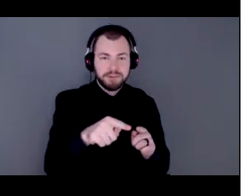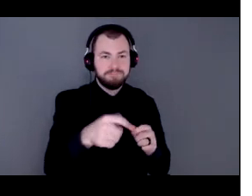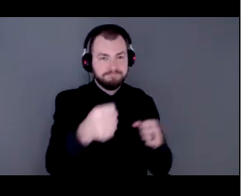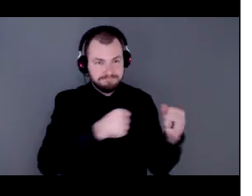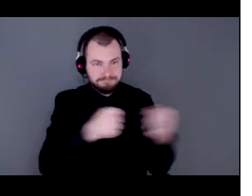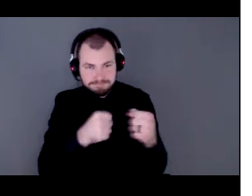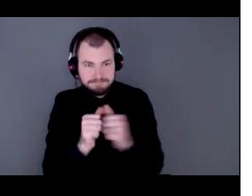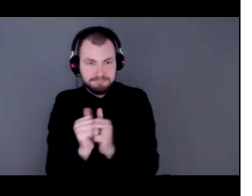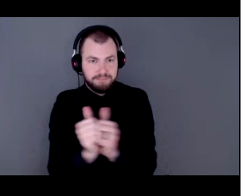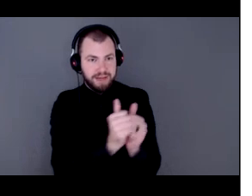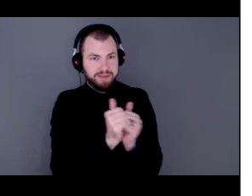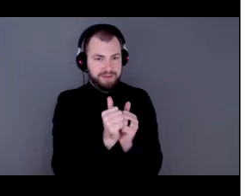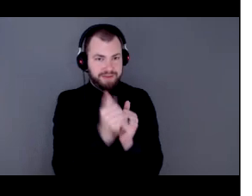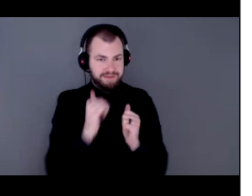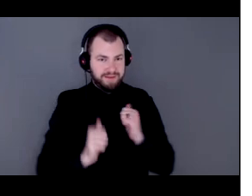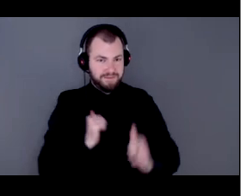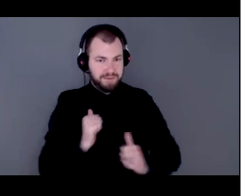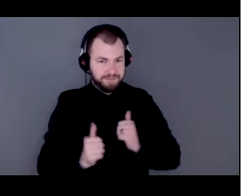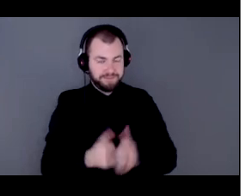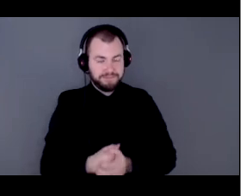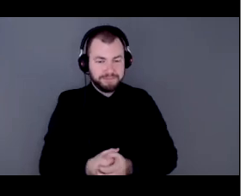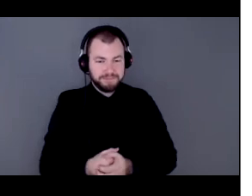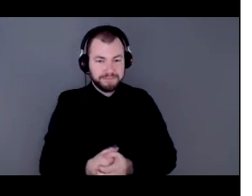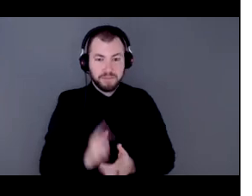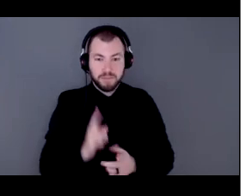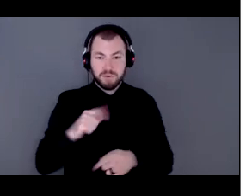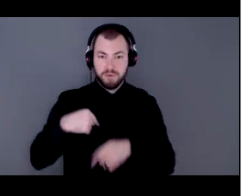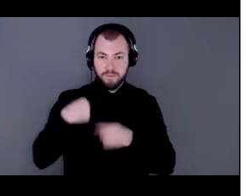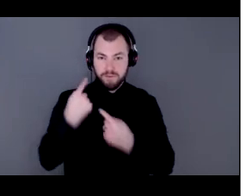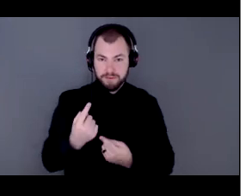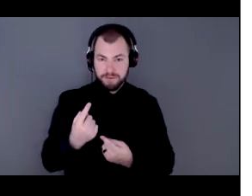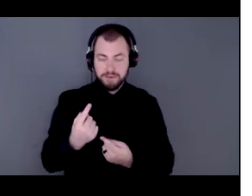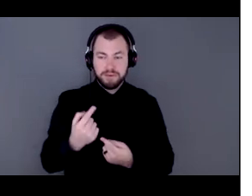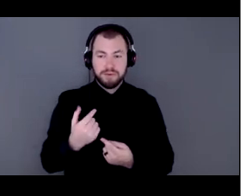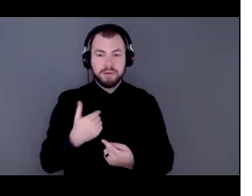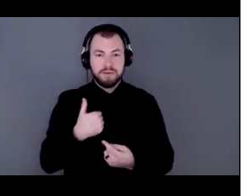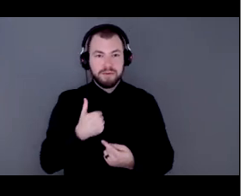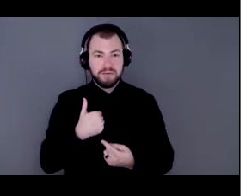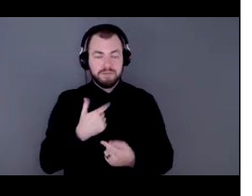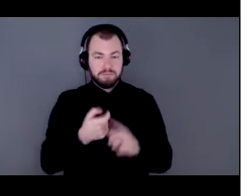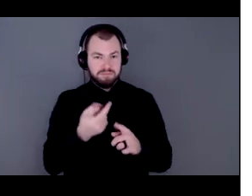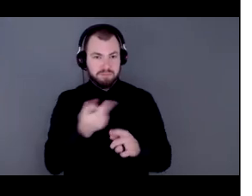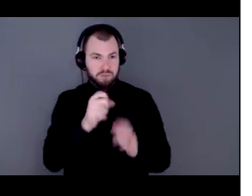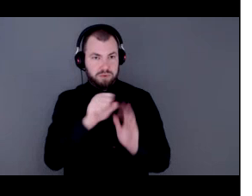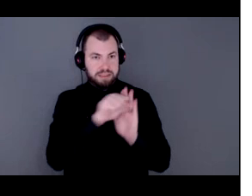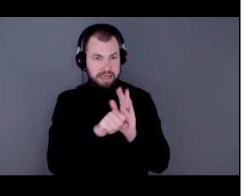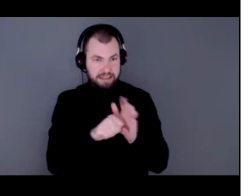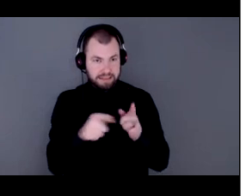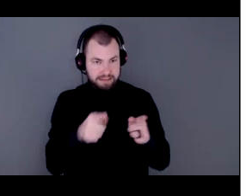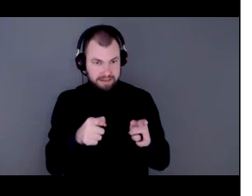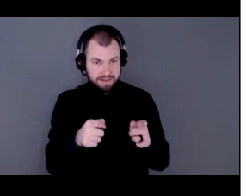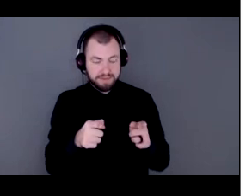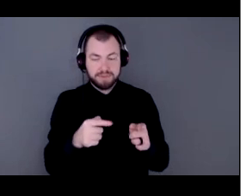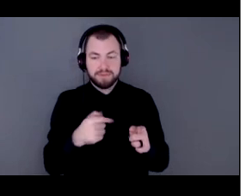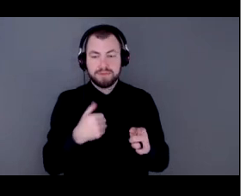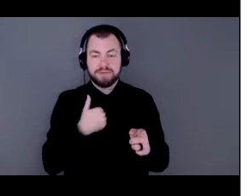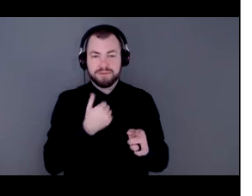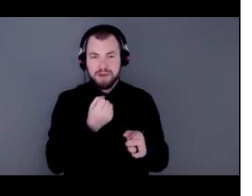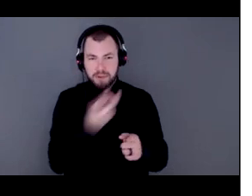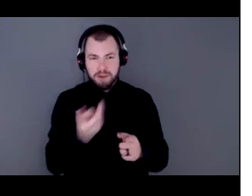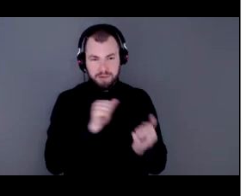so, so far, we have, between the two states, we are doing a multiple approach. So